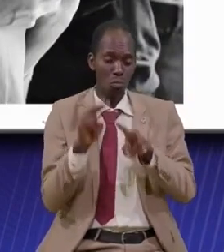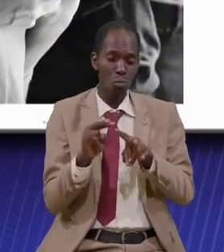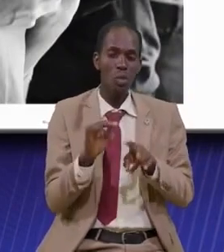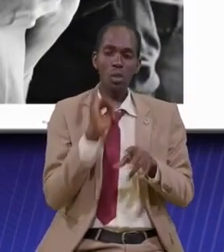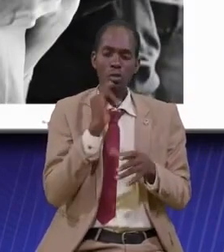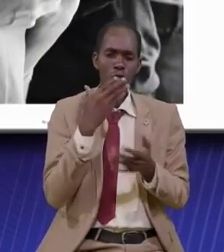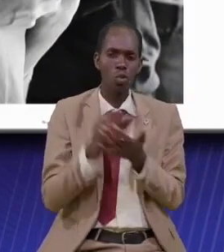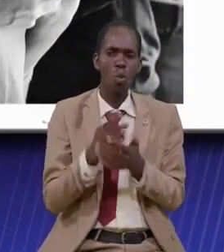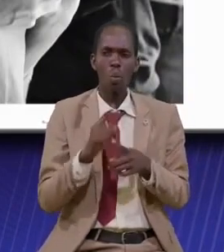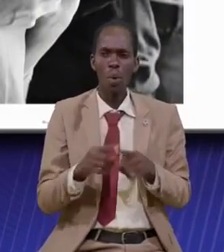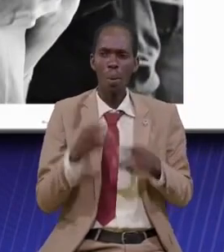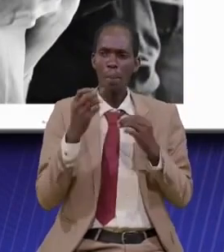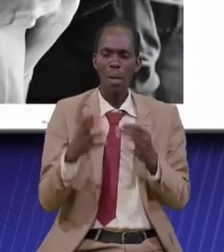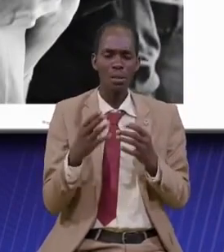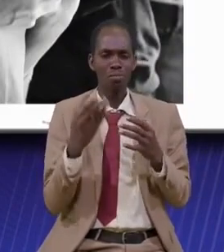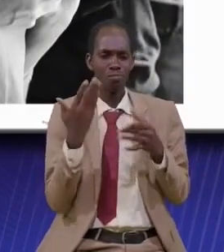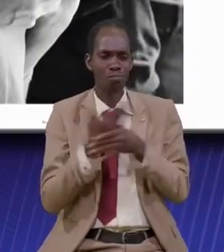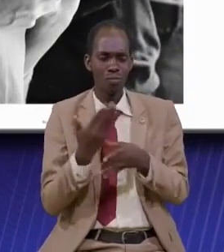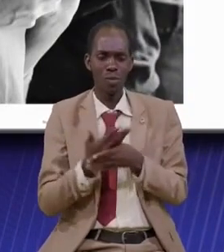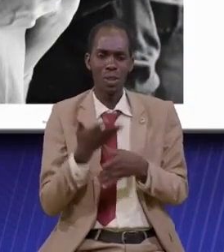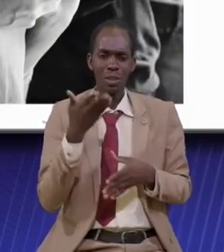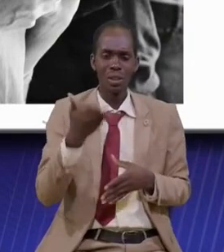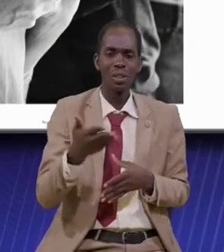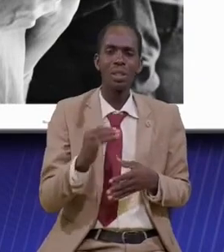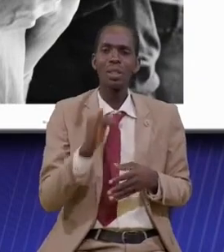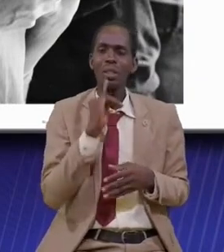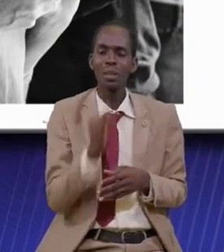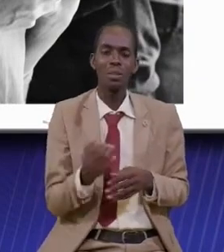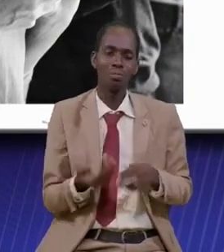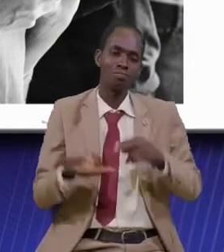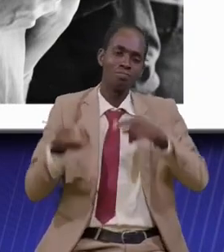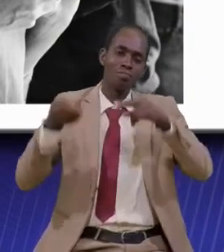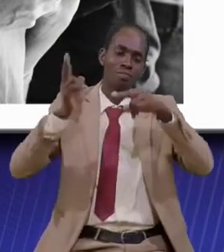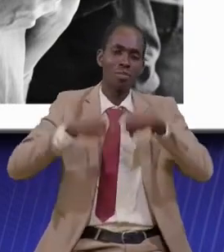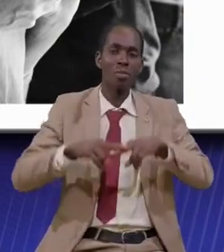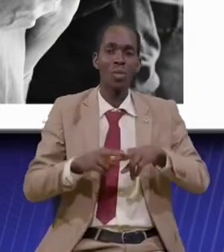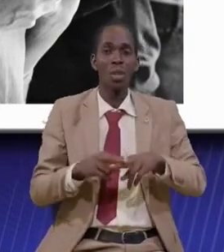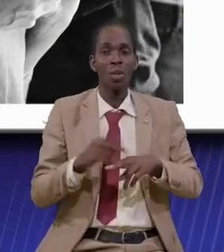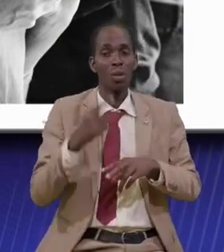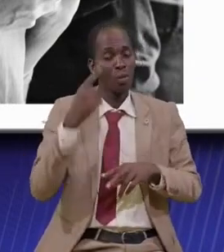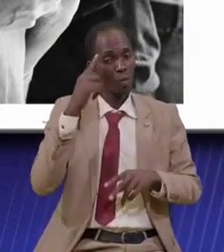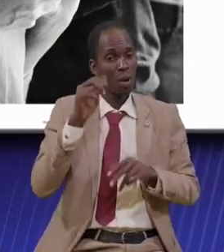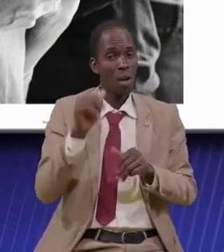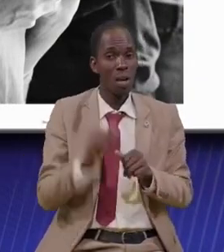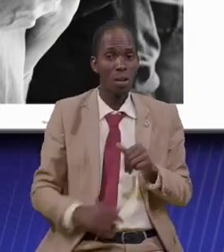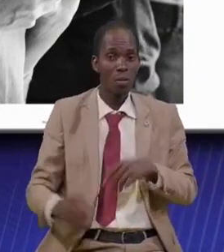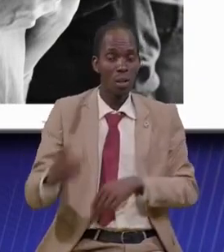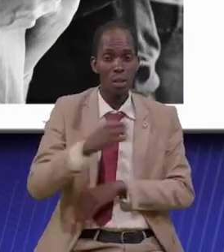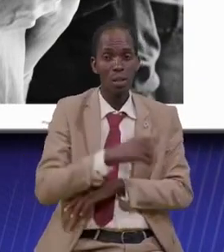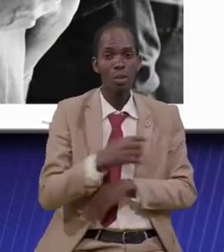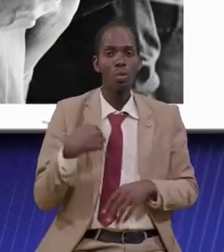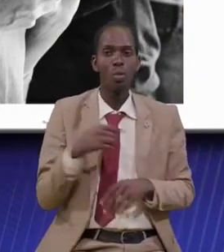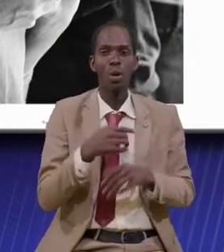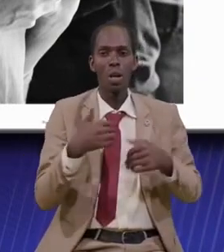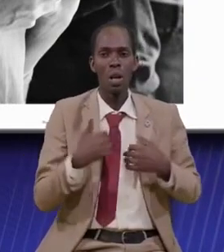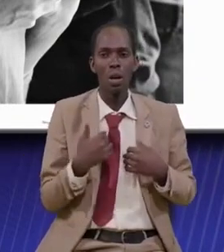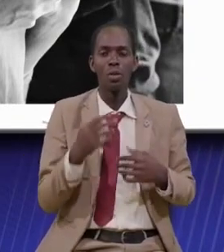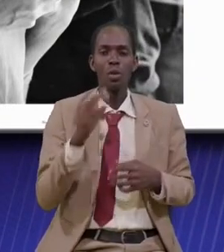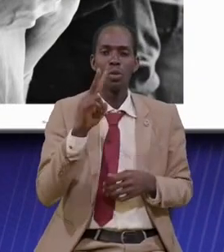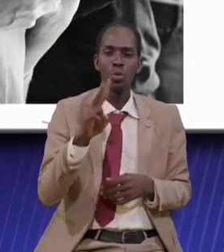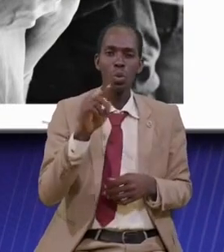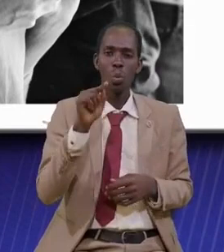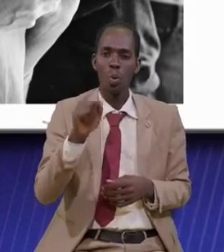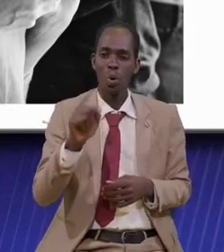by the day. We are told that for every day we have 3.2 billion, not